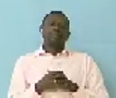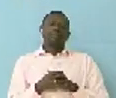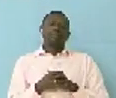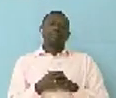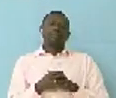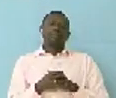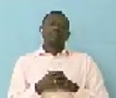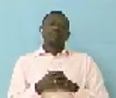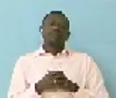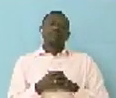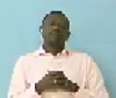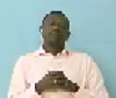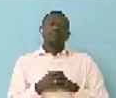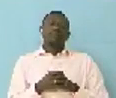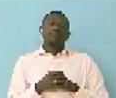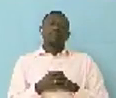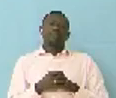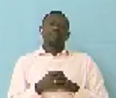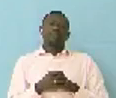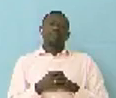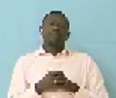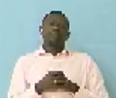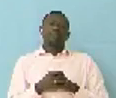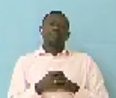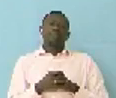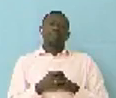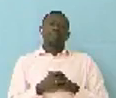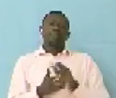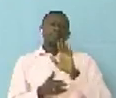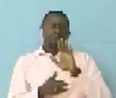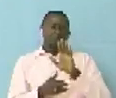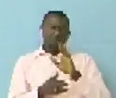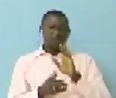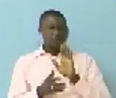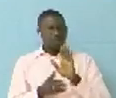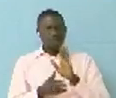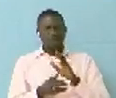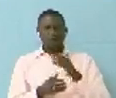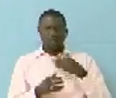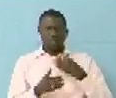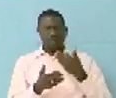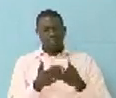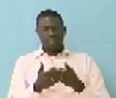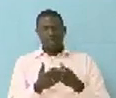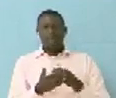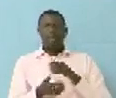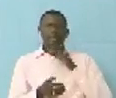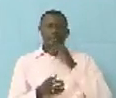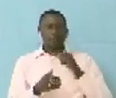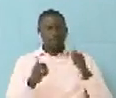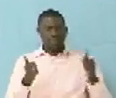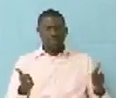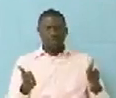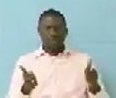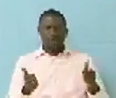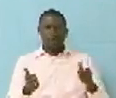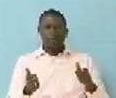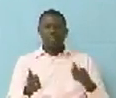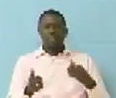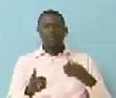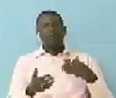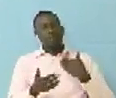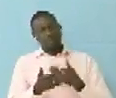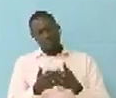no emphasis again. Could you allow me to finish? Don't talk over me, Mr. Chair. could you ask